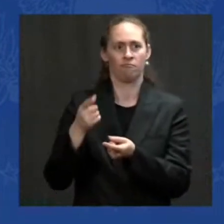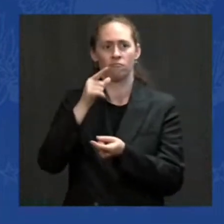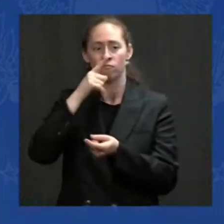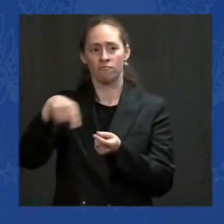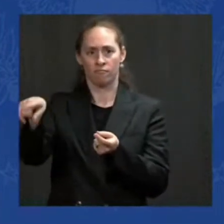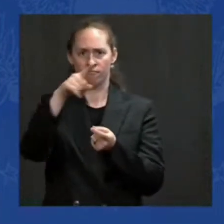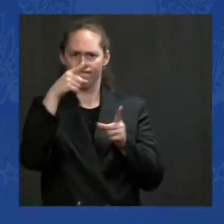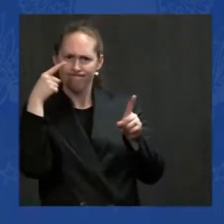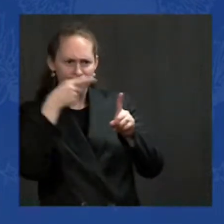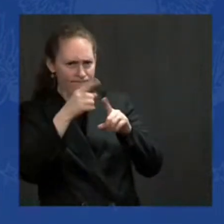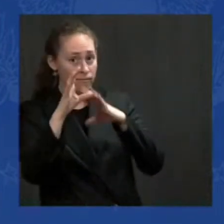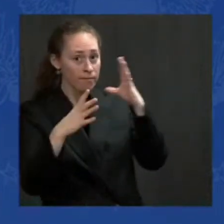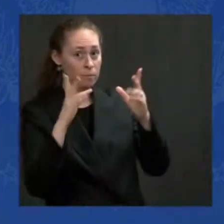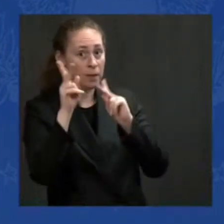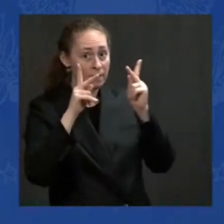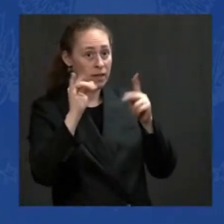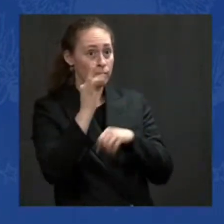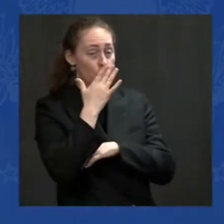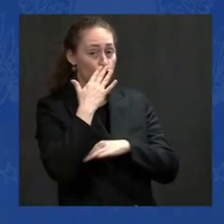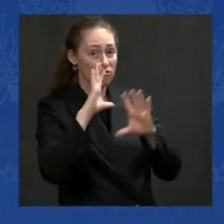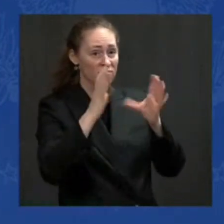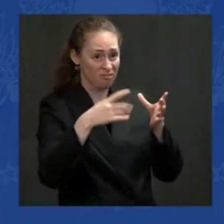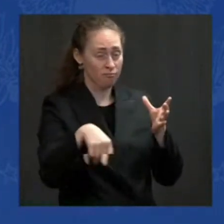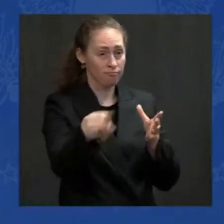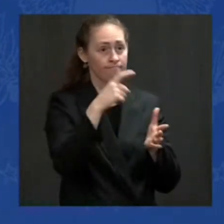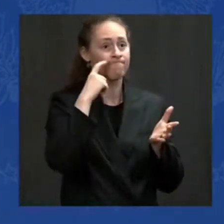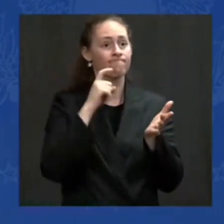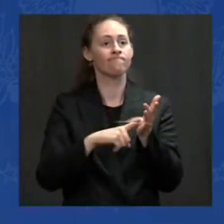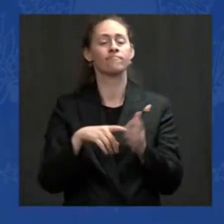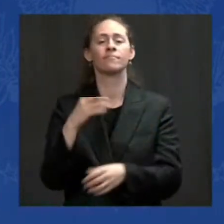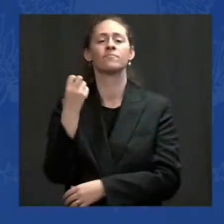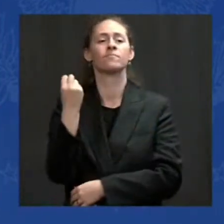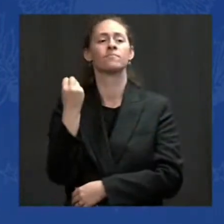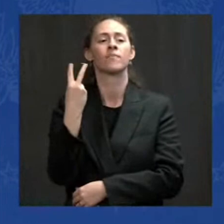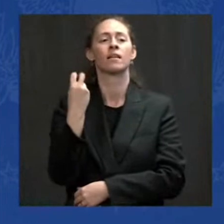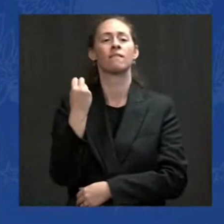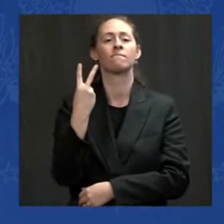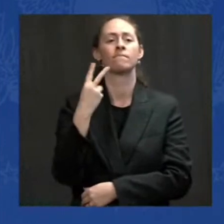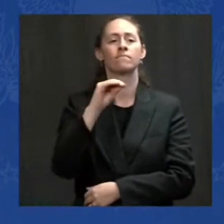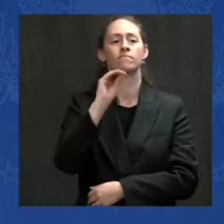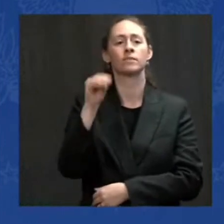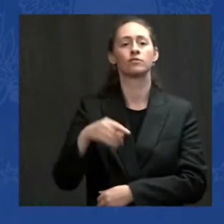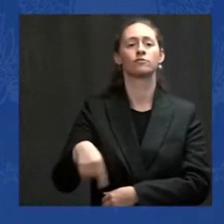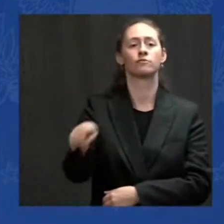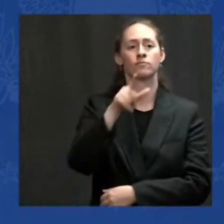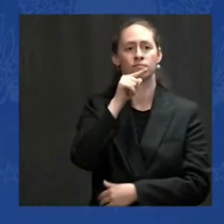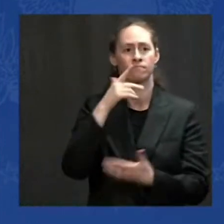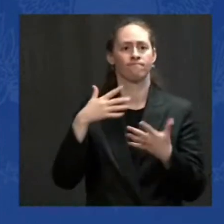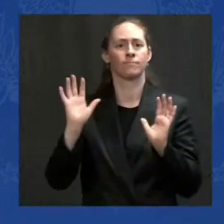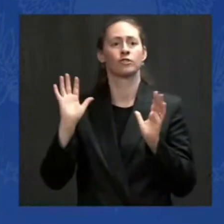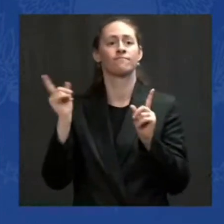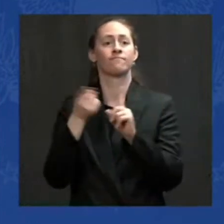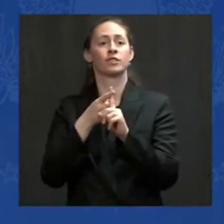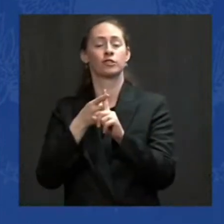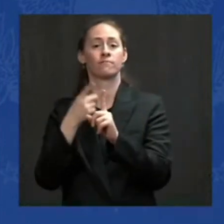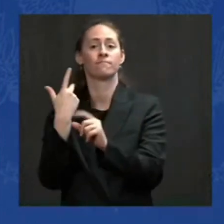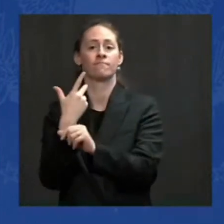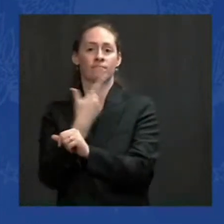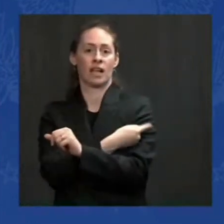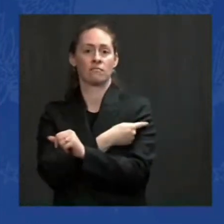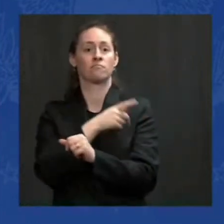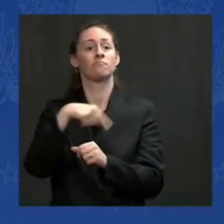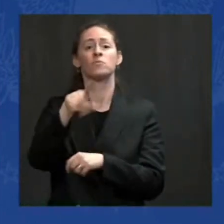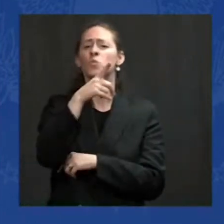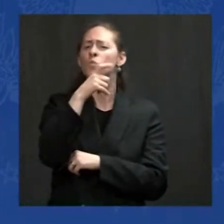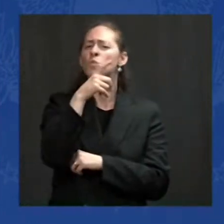more specifically, 12% of individuals getting their first shot these past 2 weeks have identified as Black. That's roughly equivalent